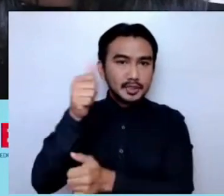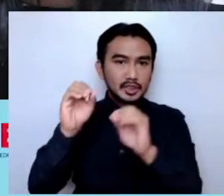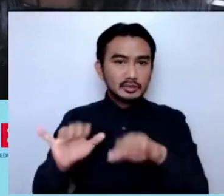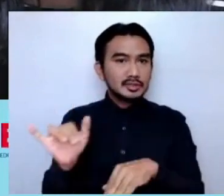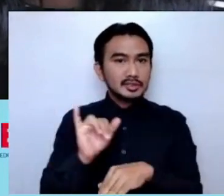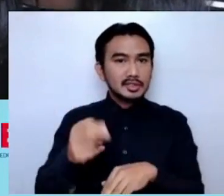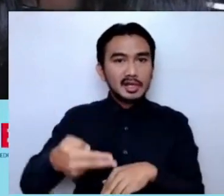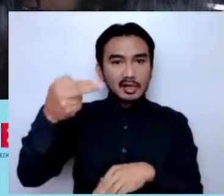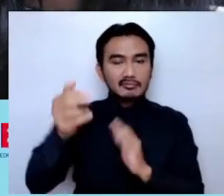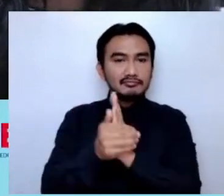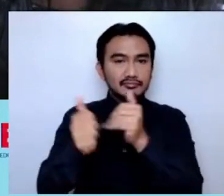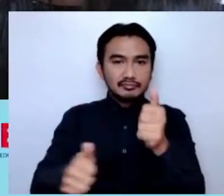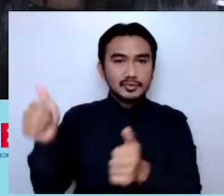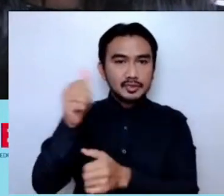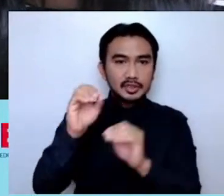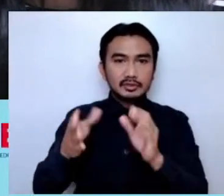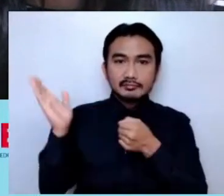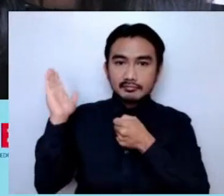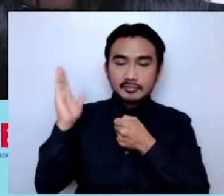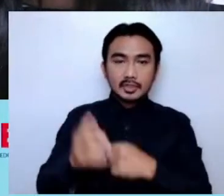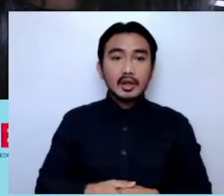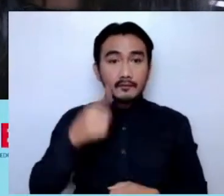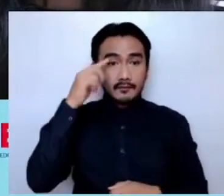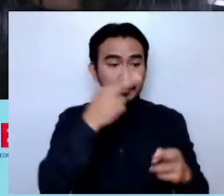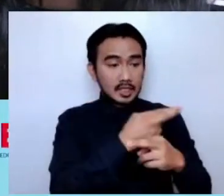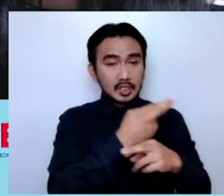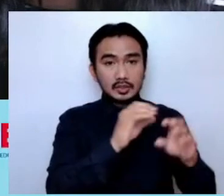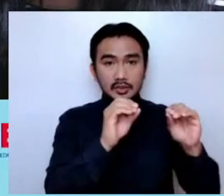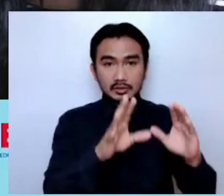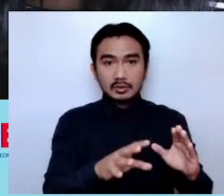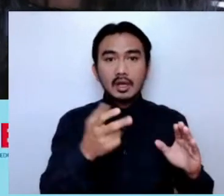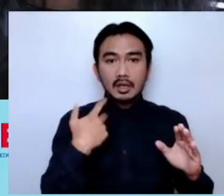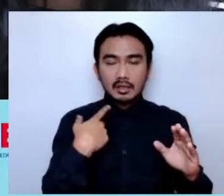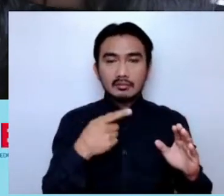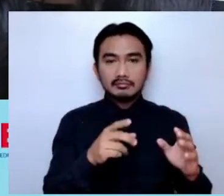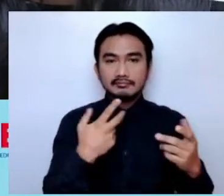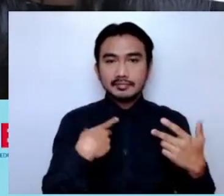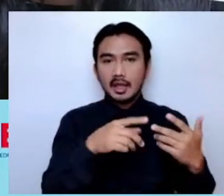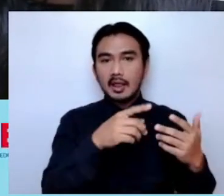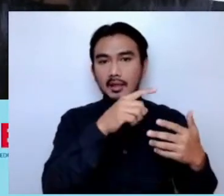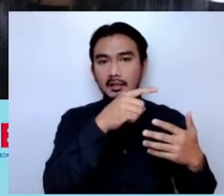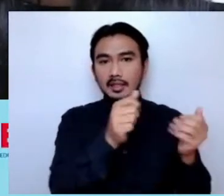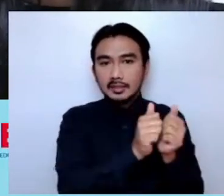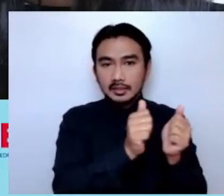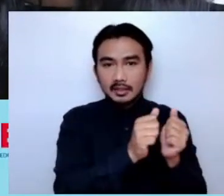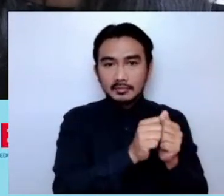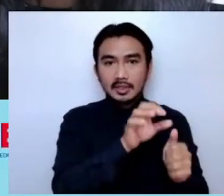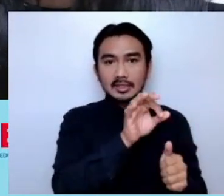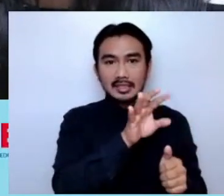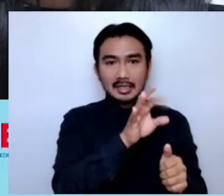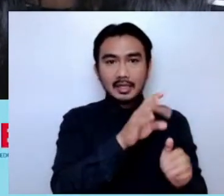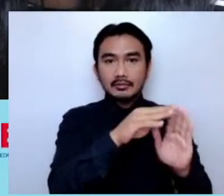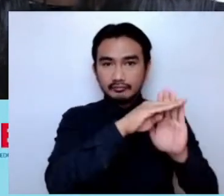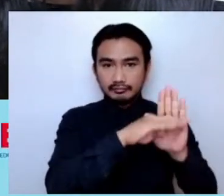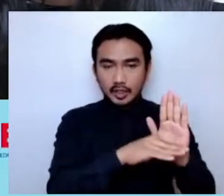similar to the tool for regular teachers, these tools contain all 19 indicators plus the plus factor,